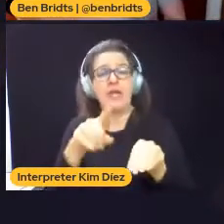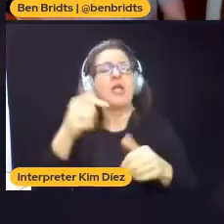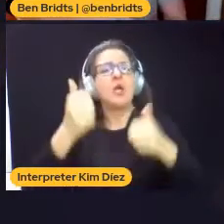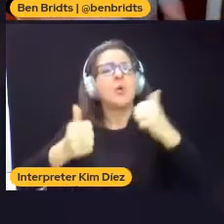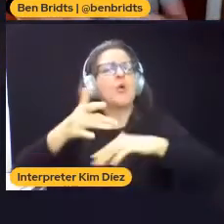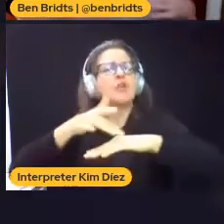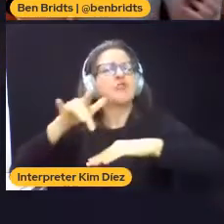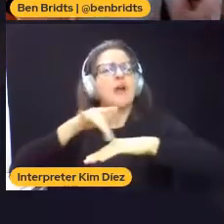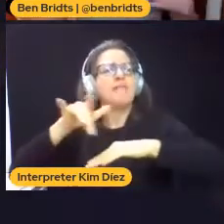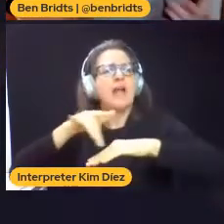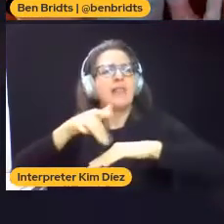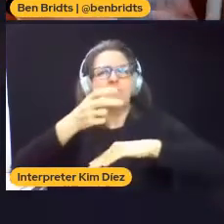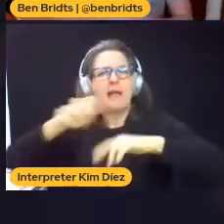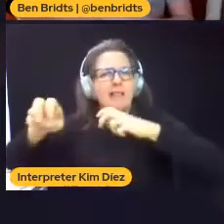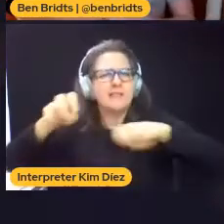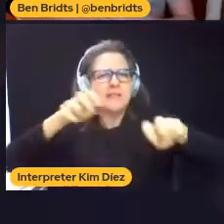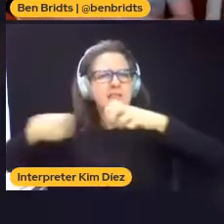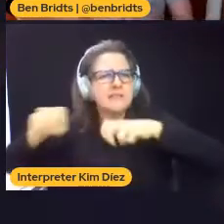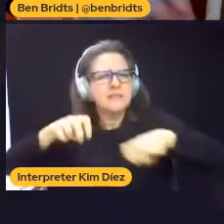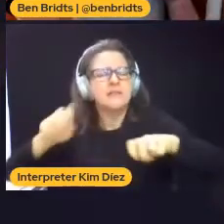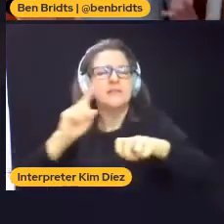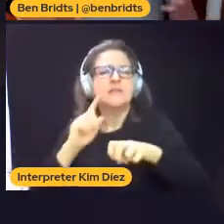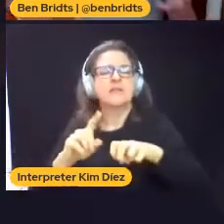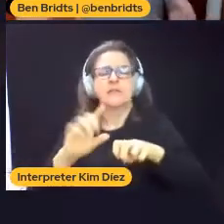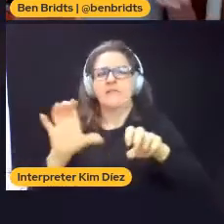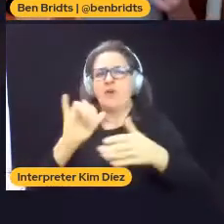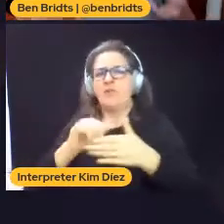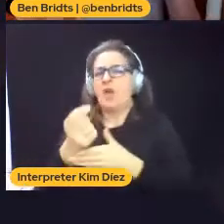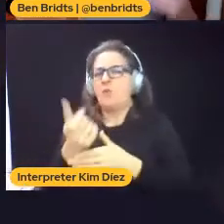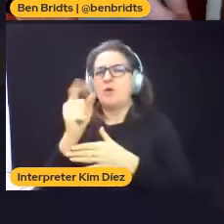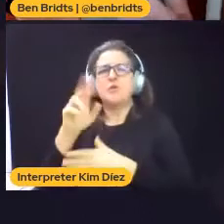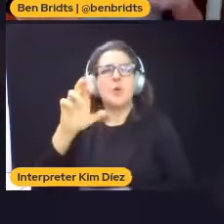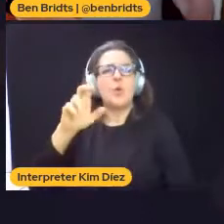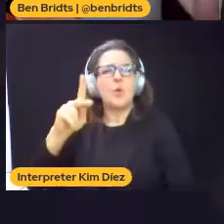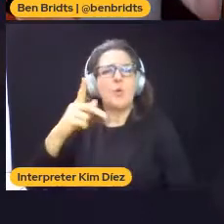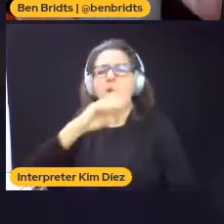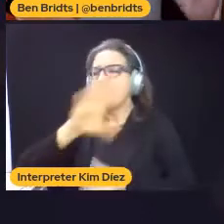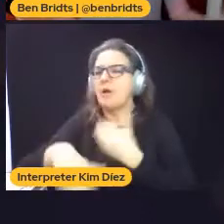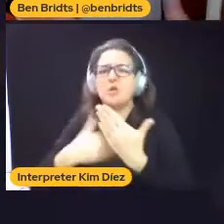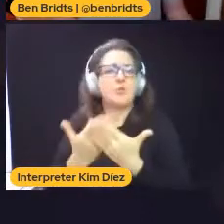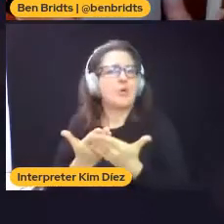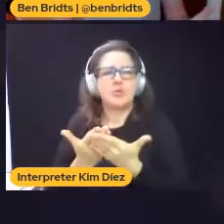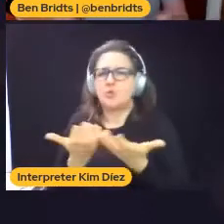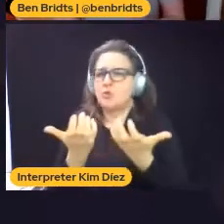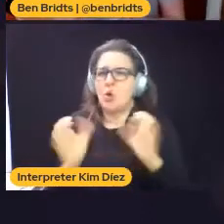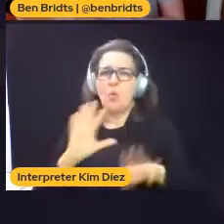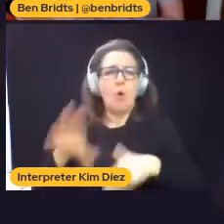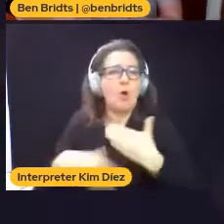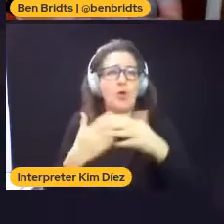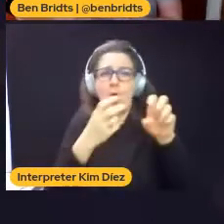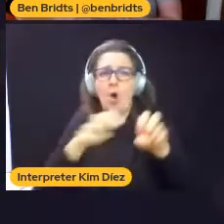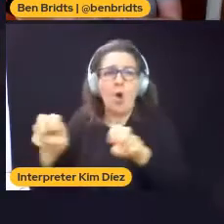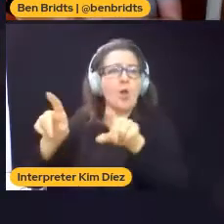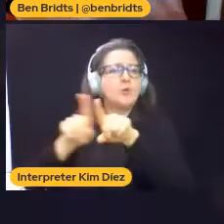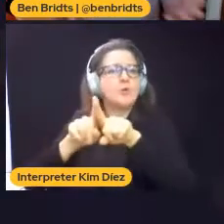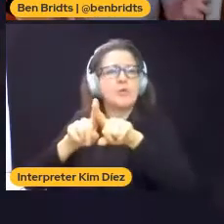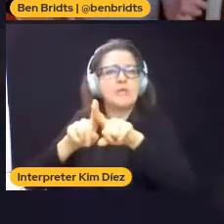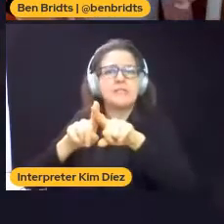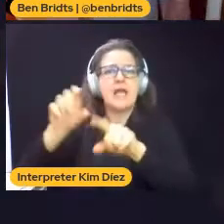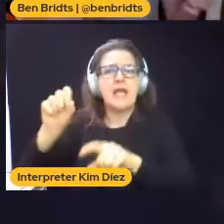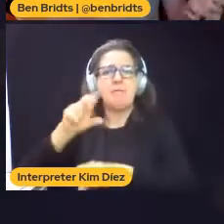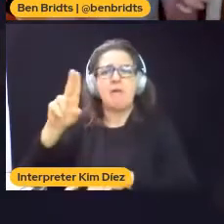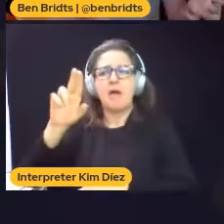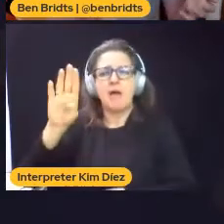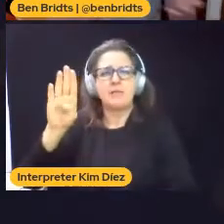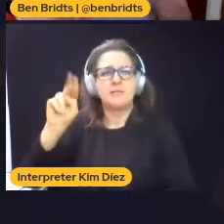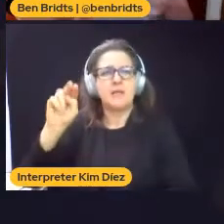they go into. And for that, we do a little trick, because we don't want them all to go into the same subnet or the same availability zone. And